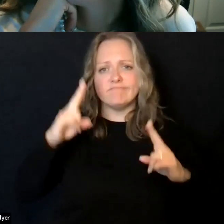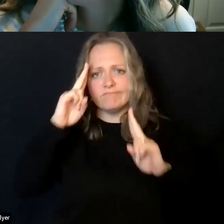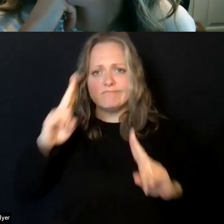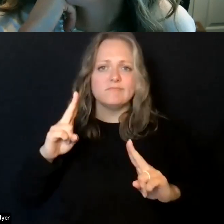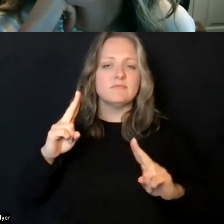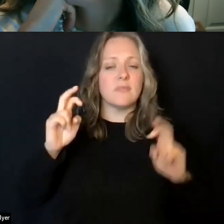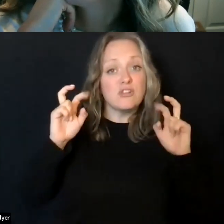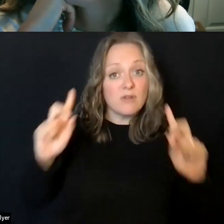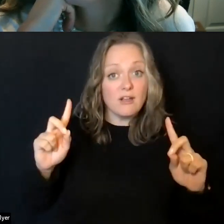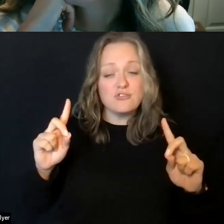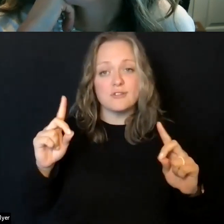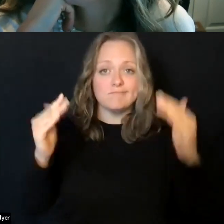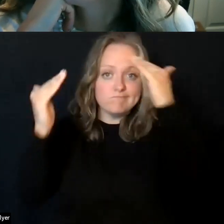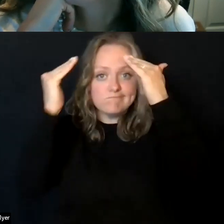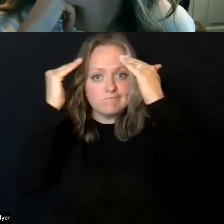education.